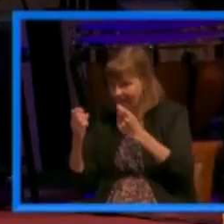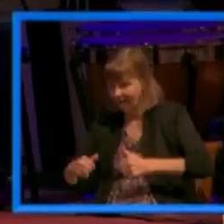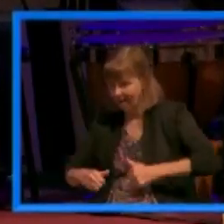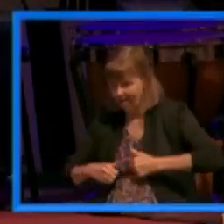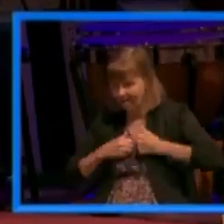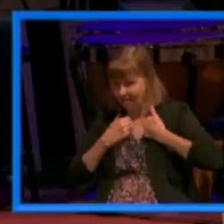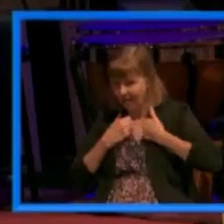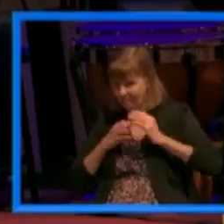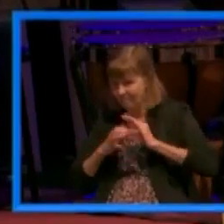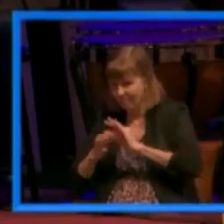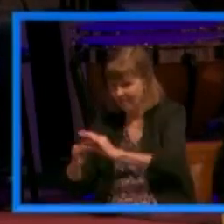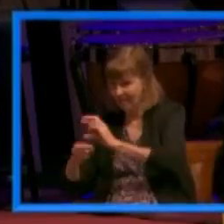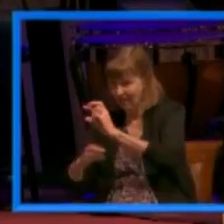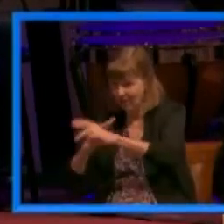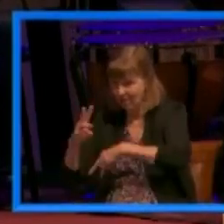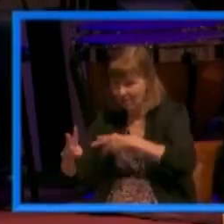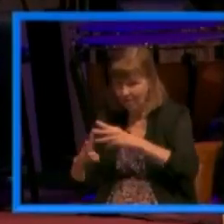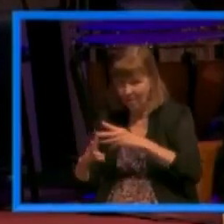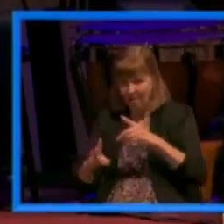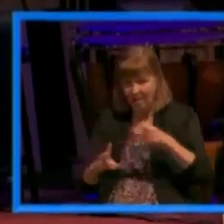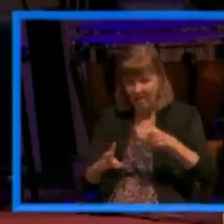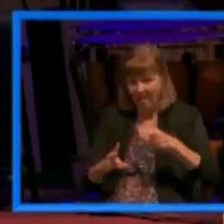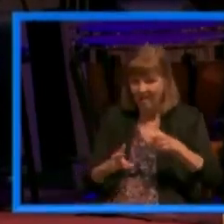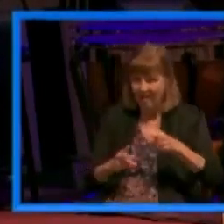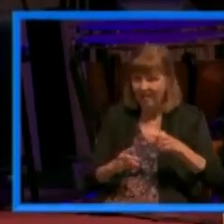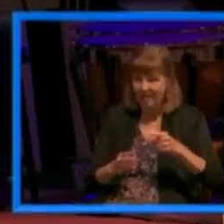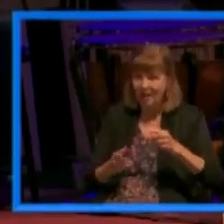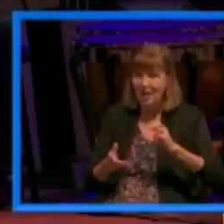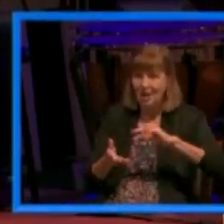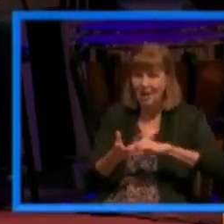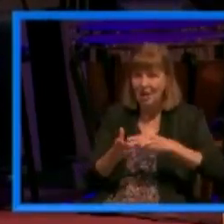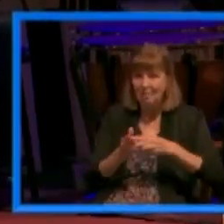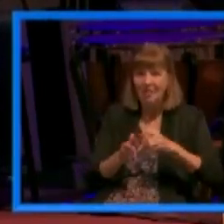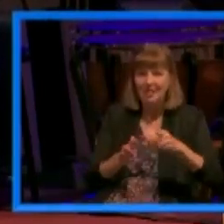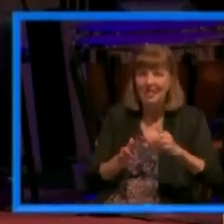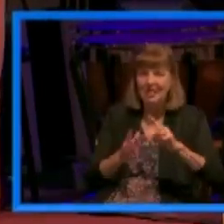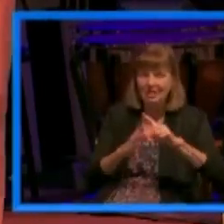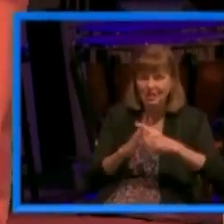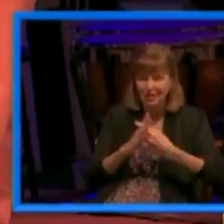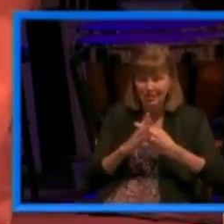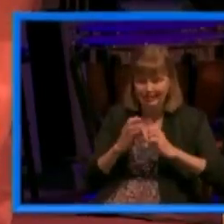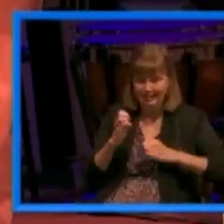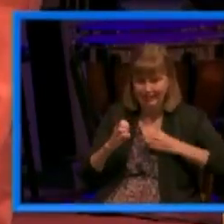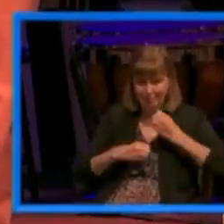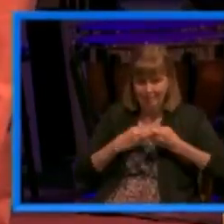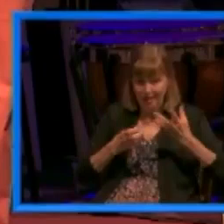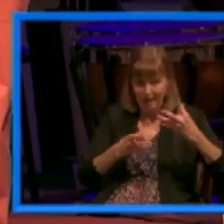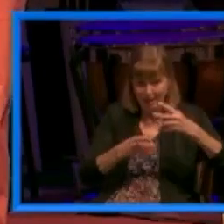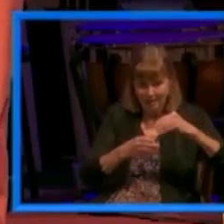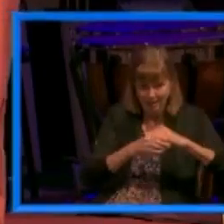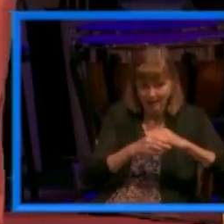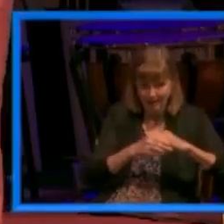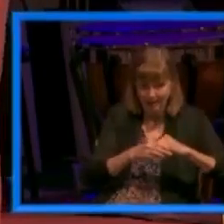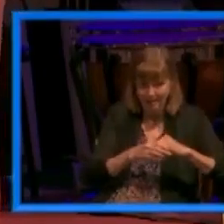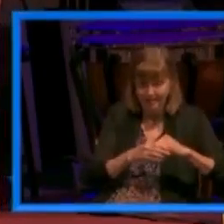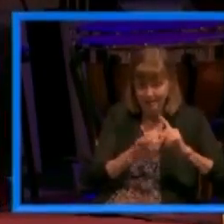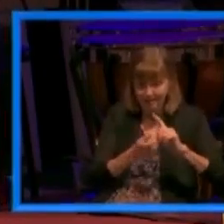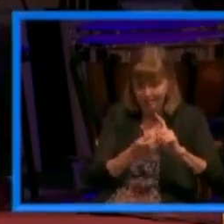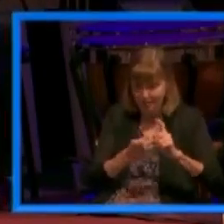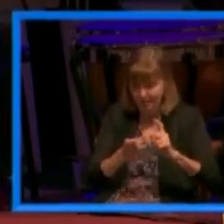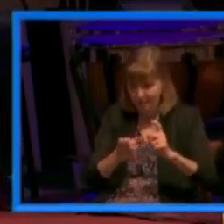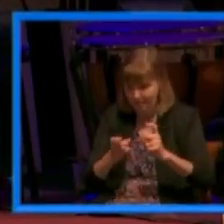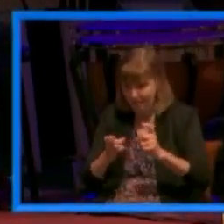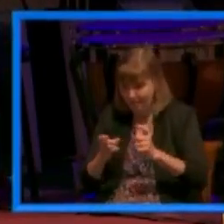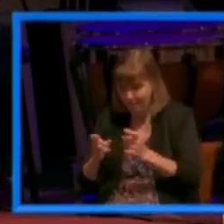then they began to have an emotional attachment. They began to move towards wanting to accept and love and care for